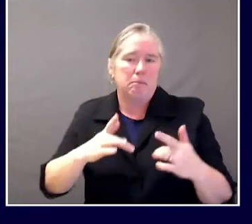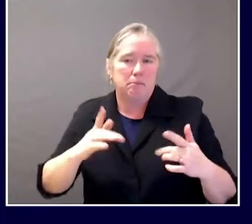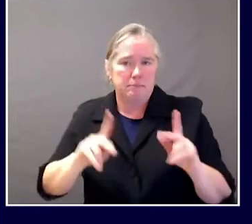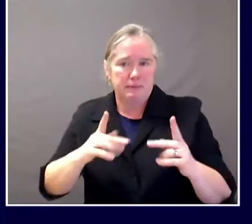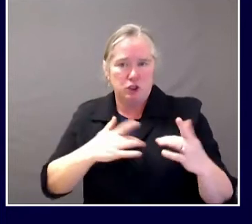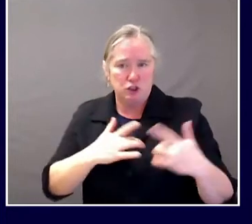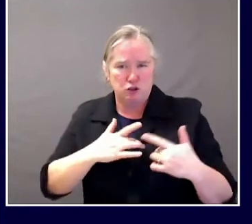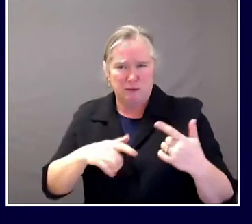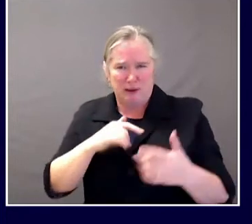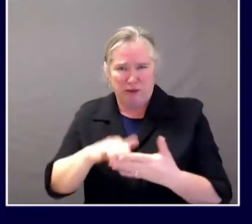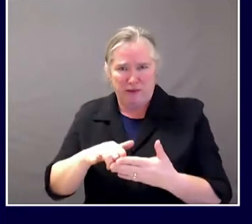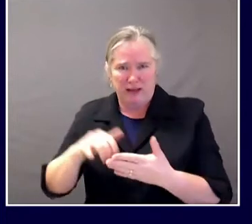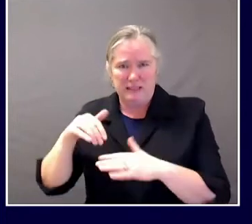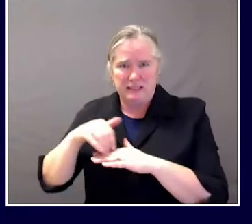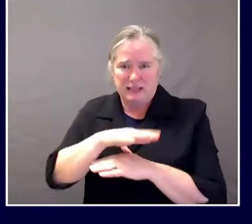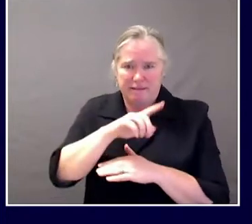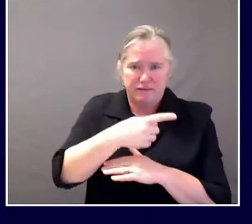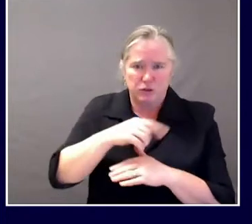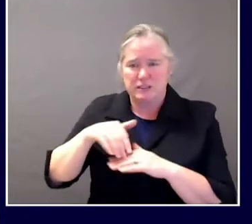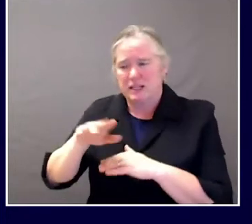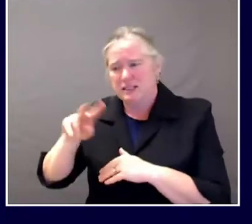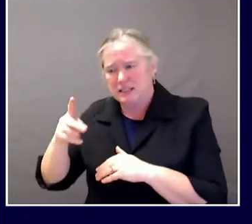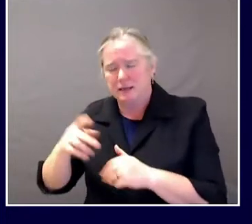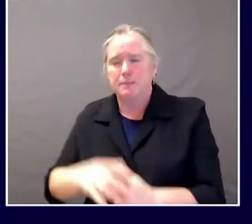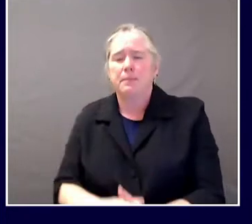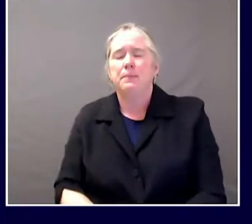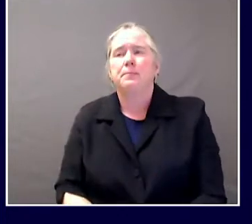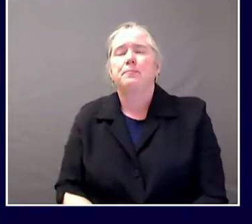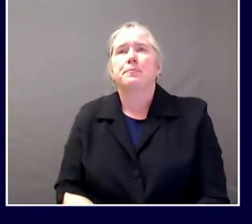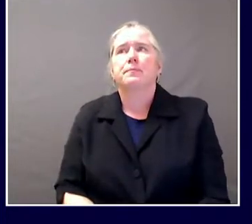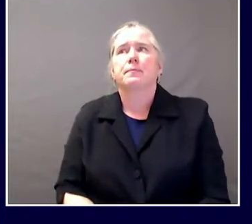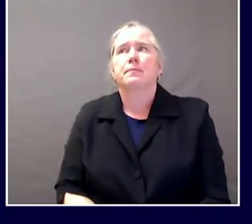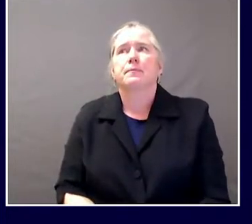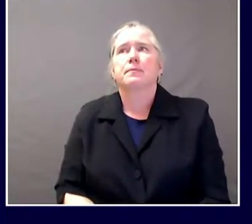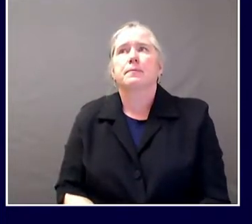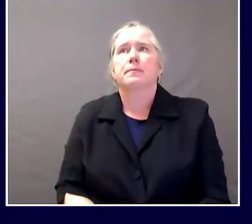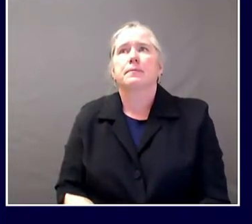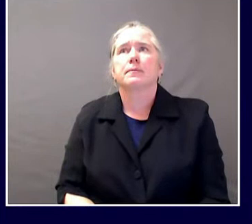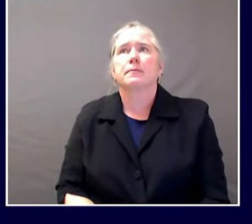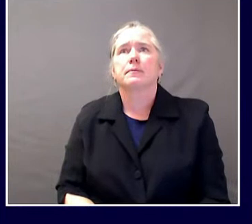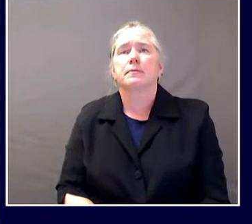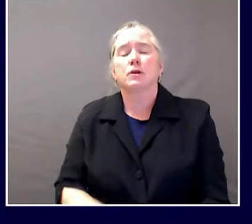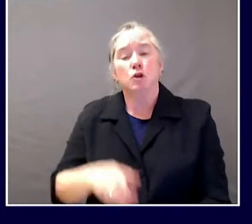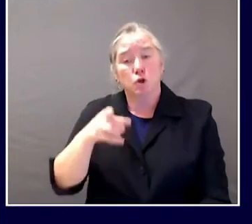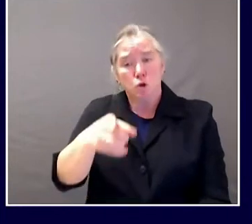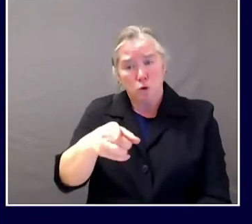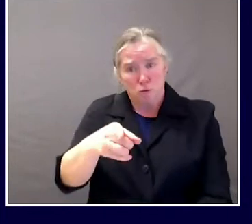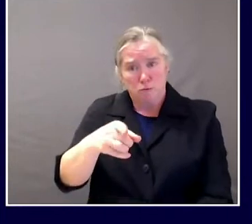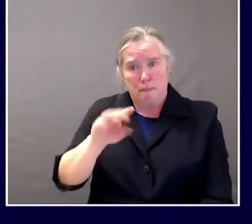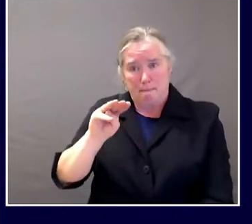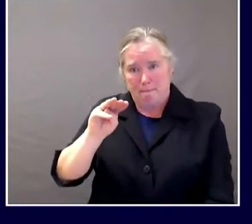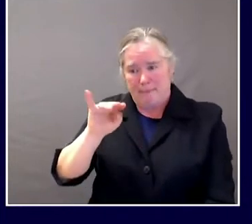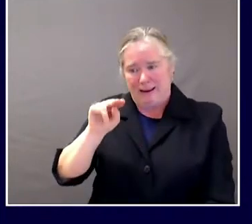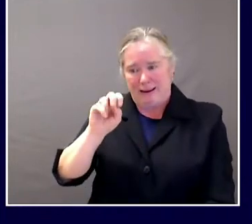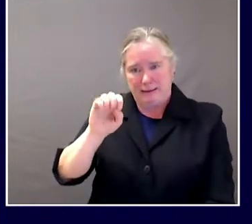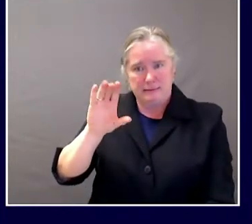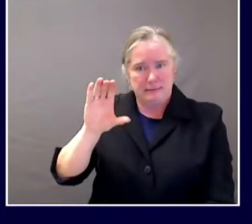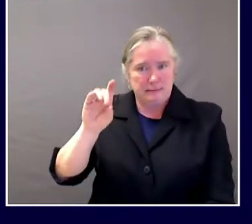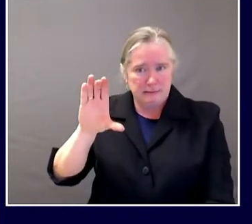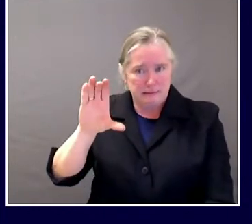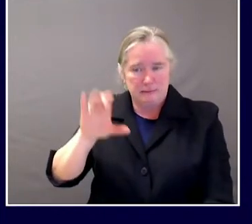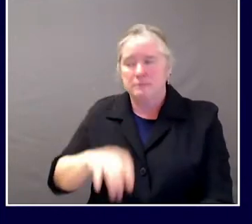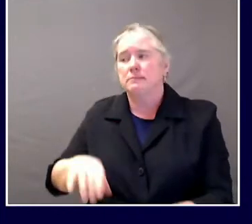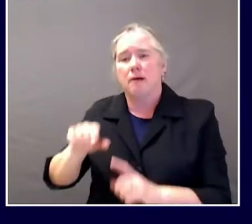but it made me wonder, how often are you and your counterparts in other states in contact with the